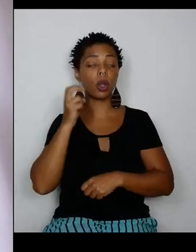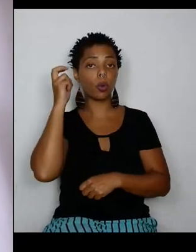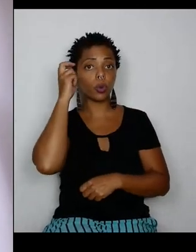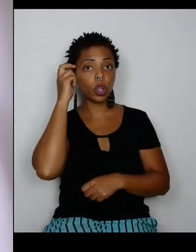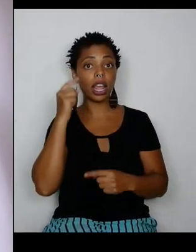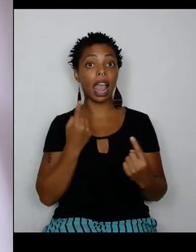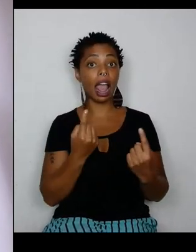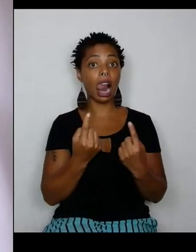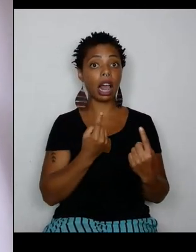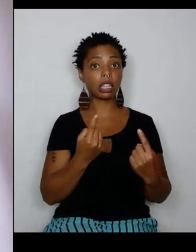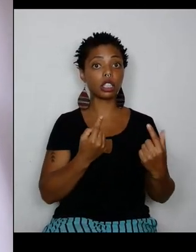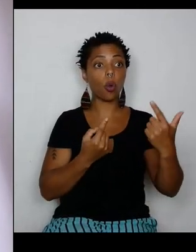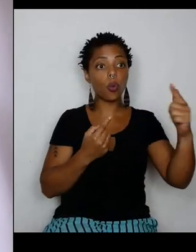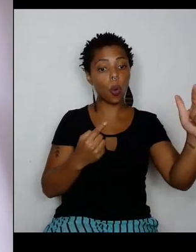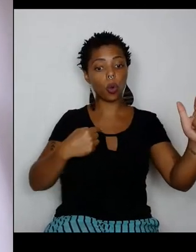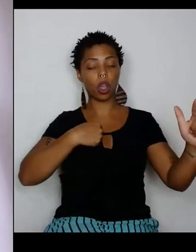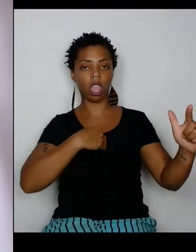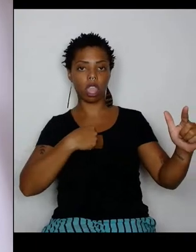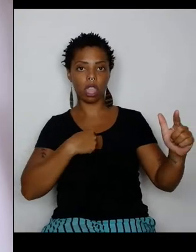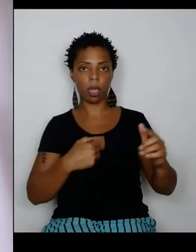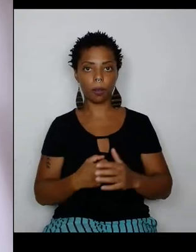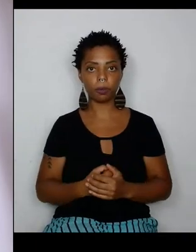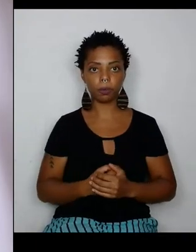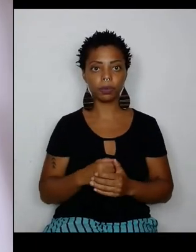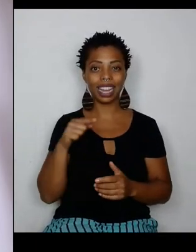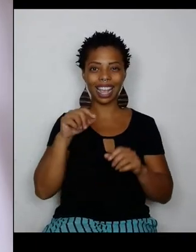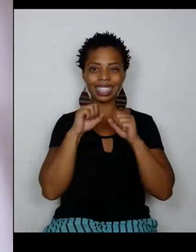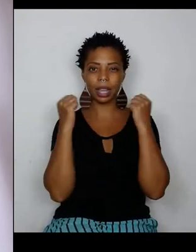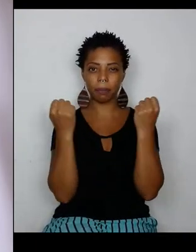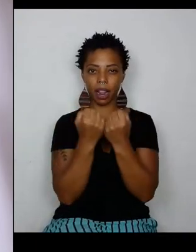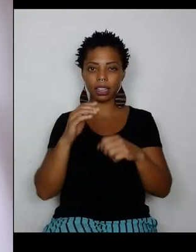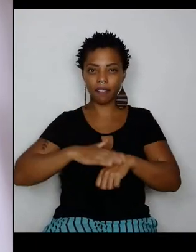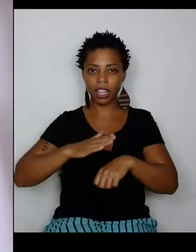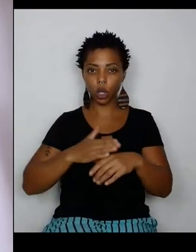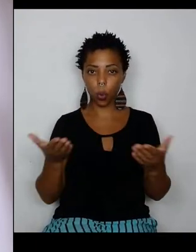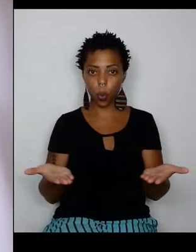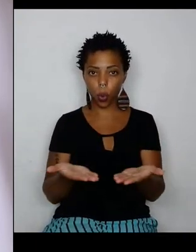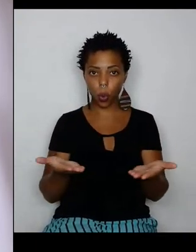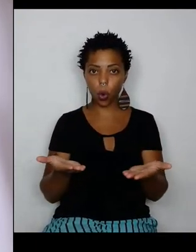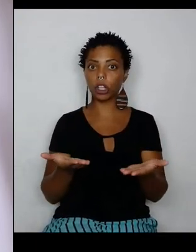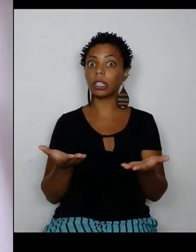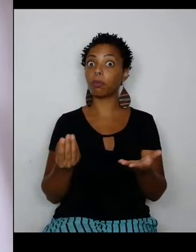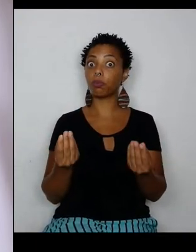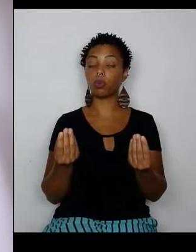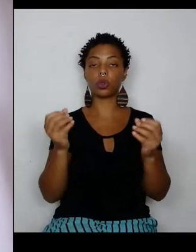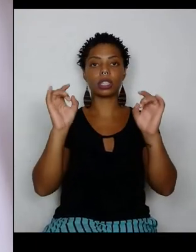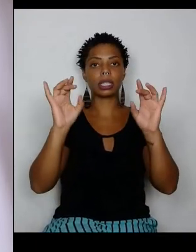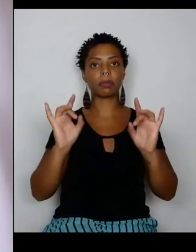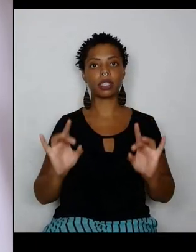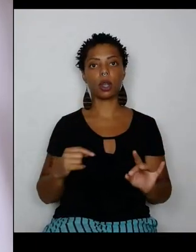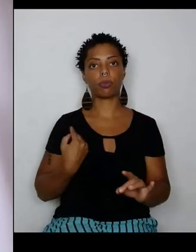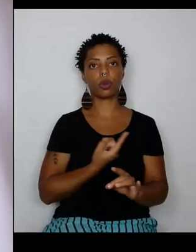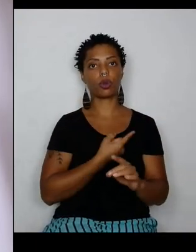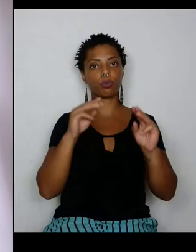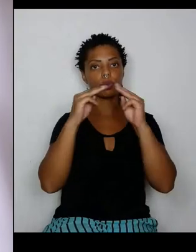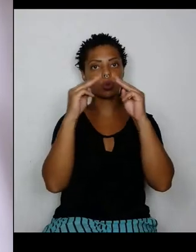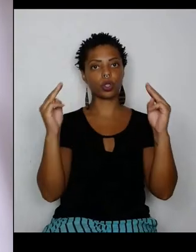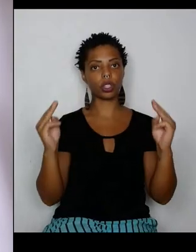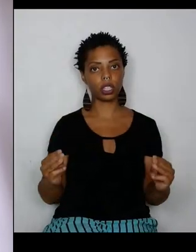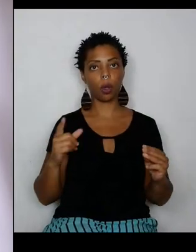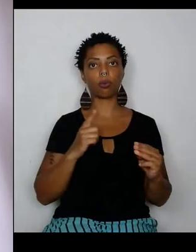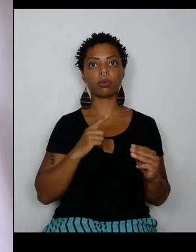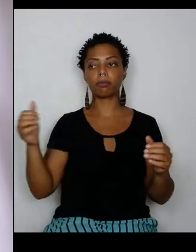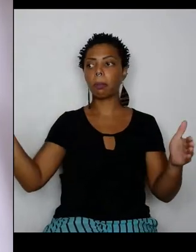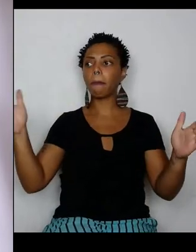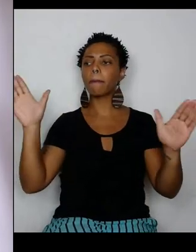appropriation and the relationship between the self and the other this is a very special seminar for us in the